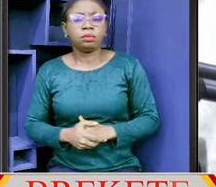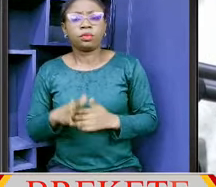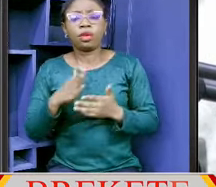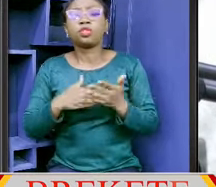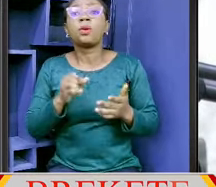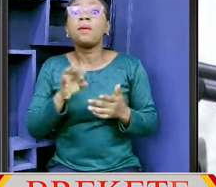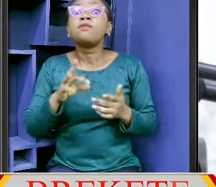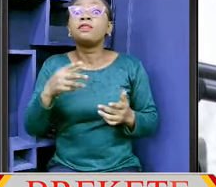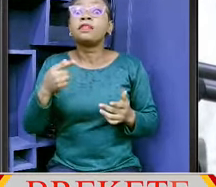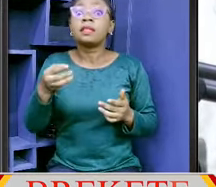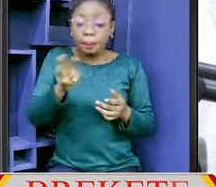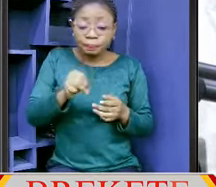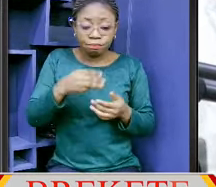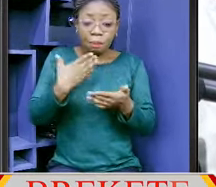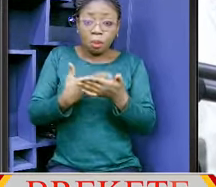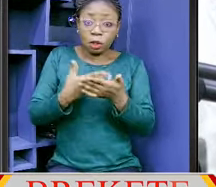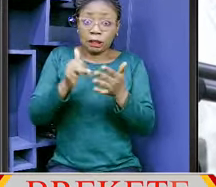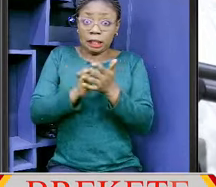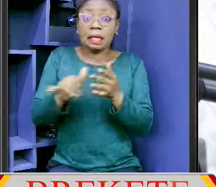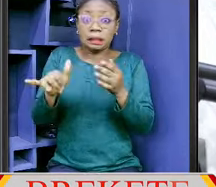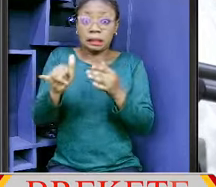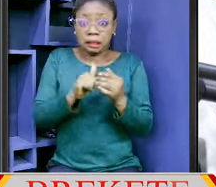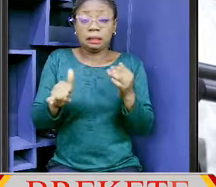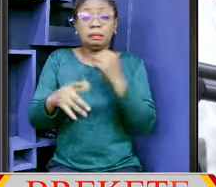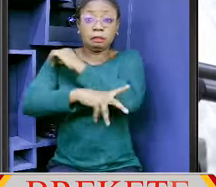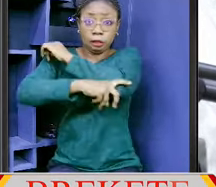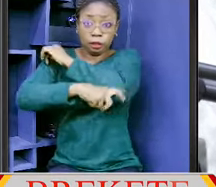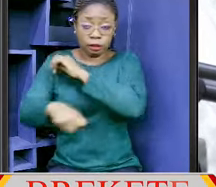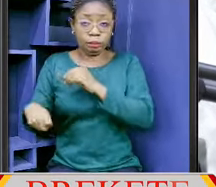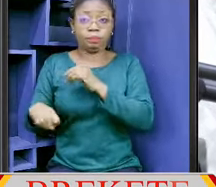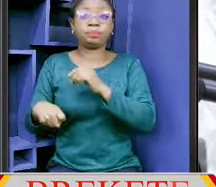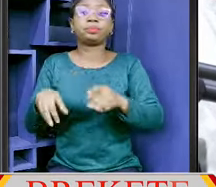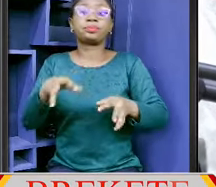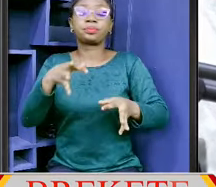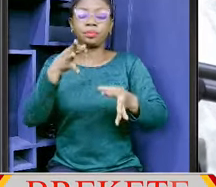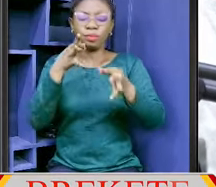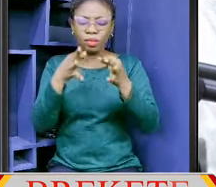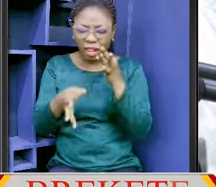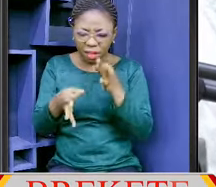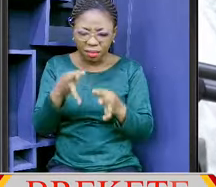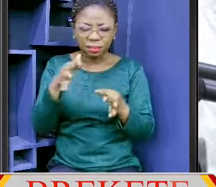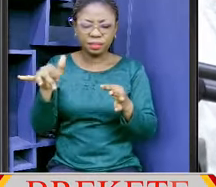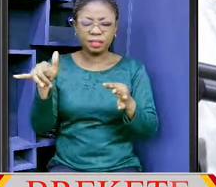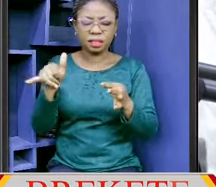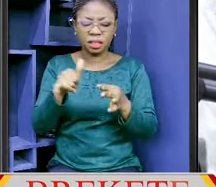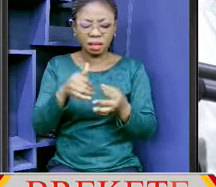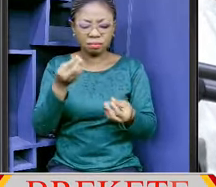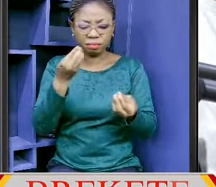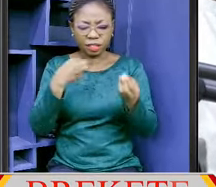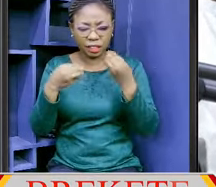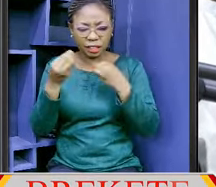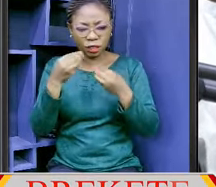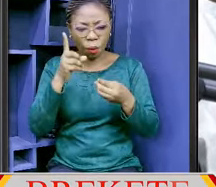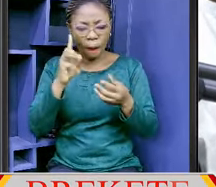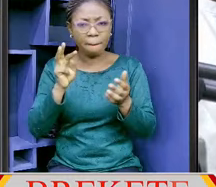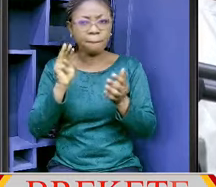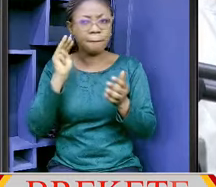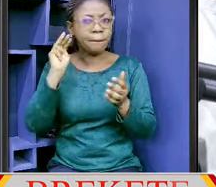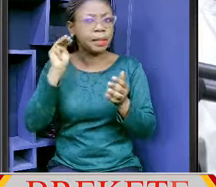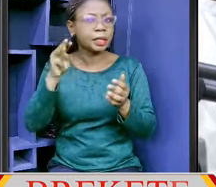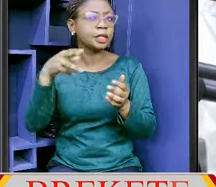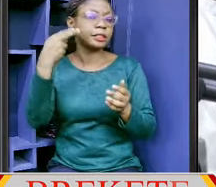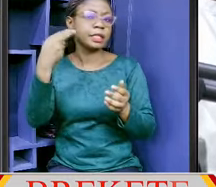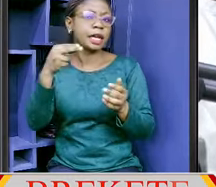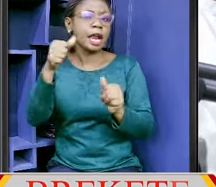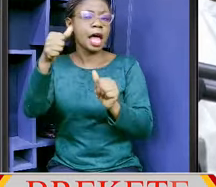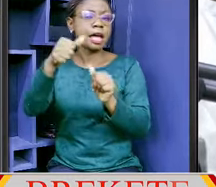Some of them, money where they don't thief already. If they go, they chop 1 million naira every day